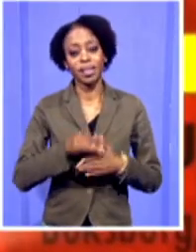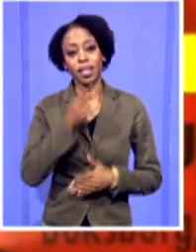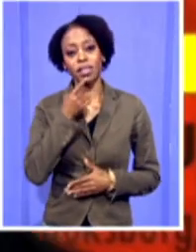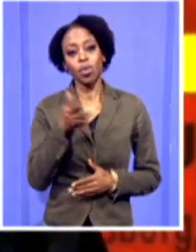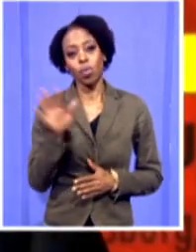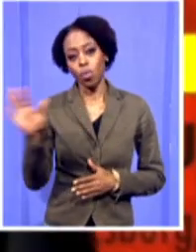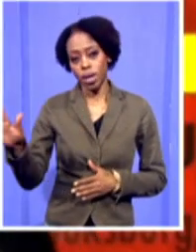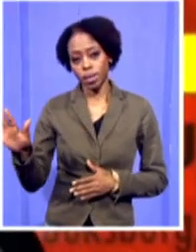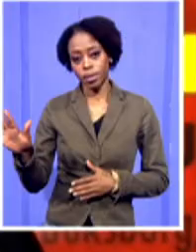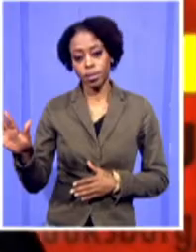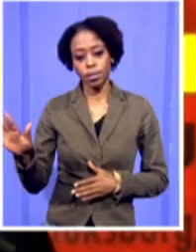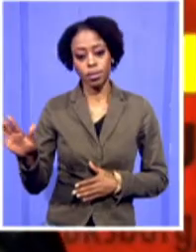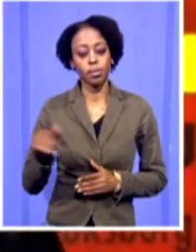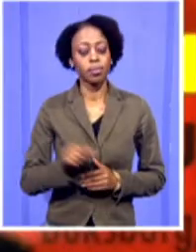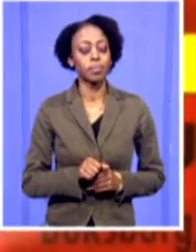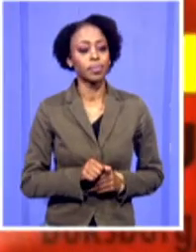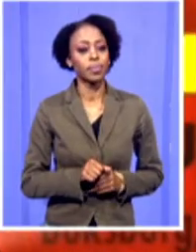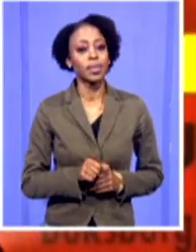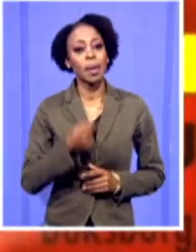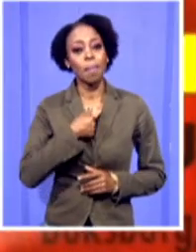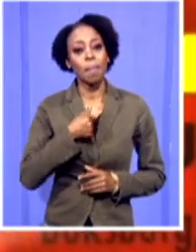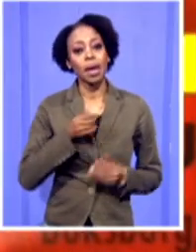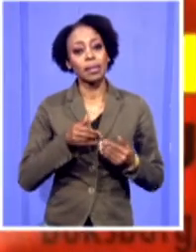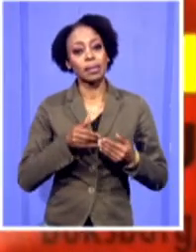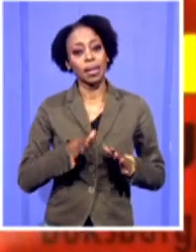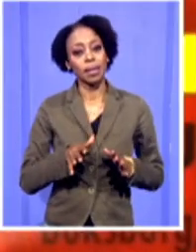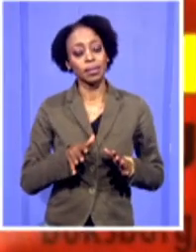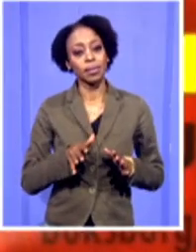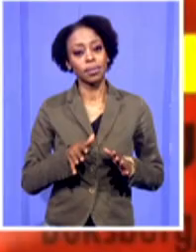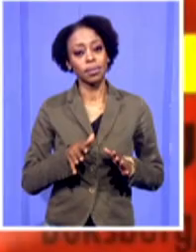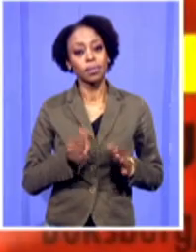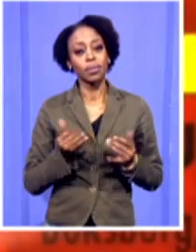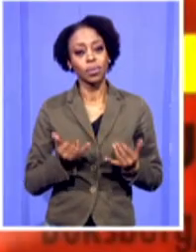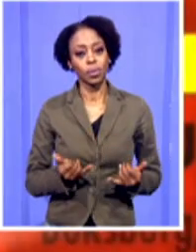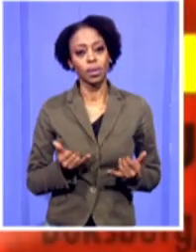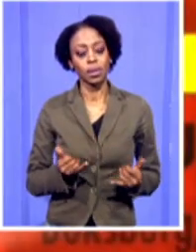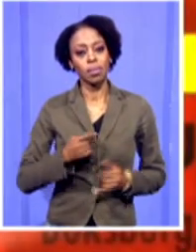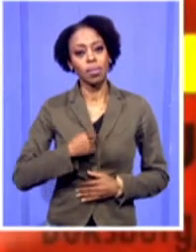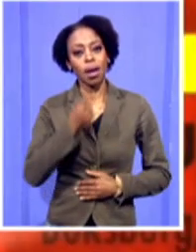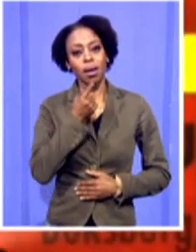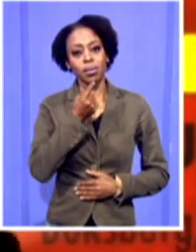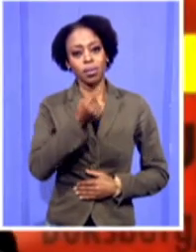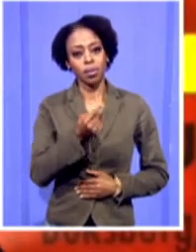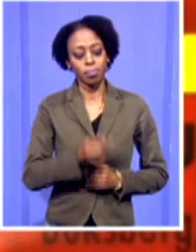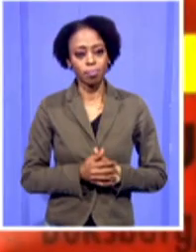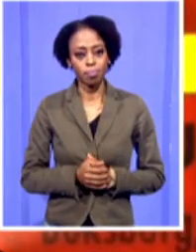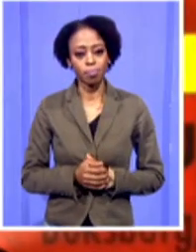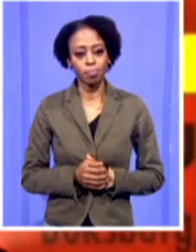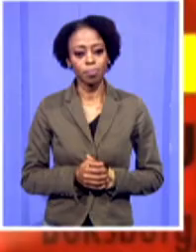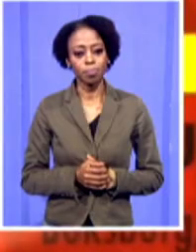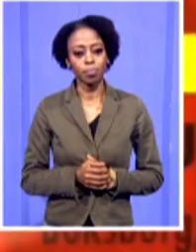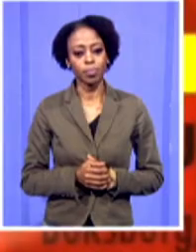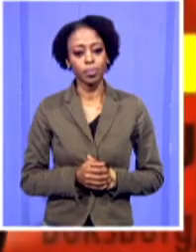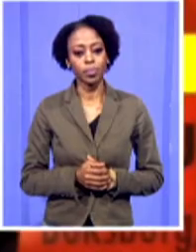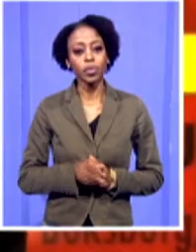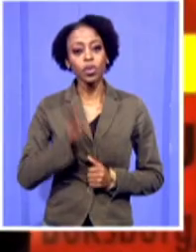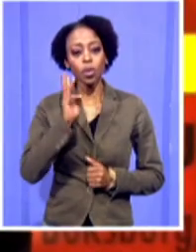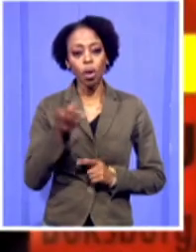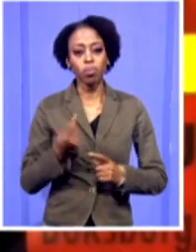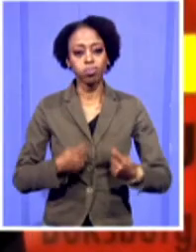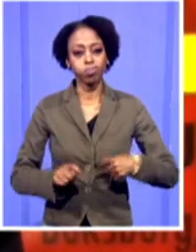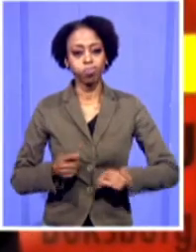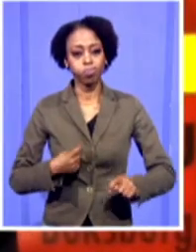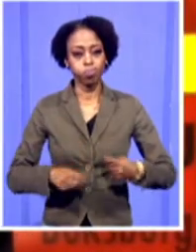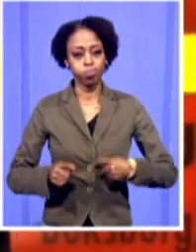wait, when I started this session, I said, we are going to be flexible, we are